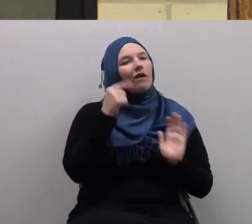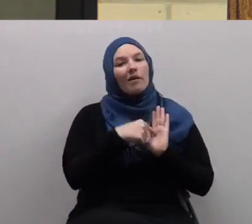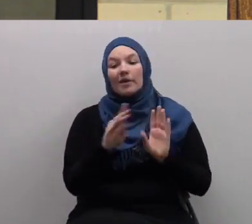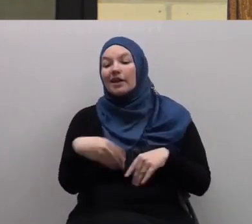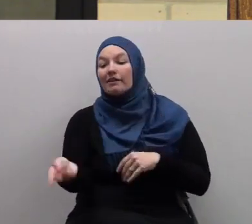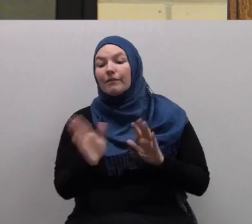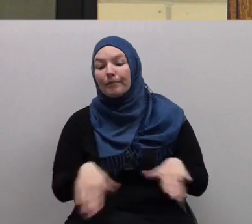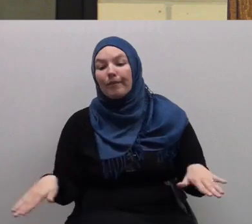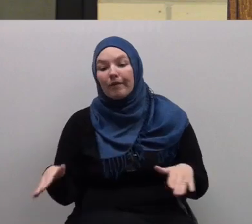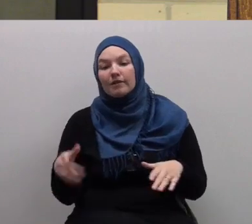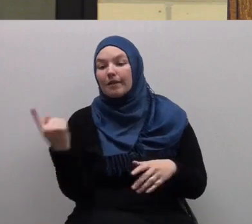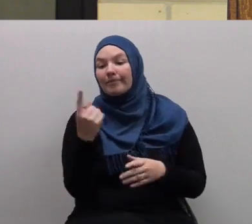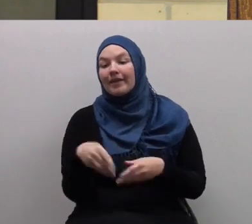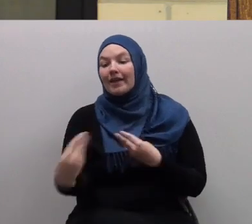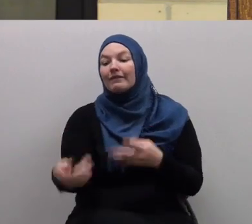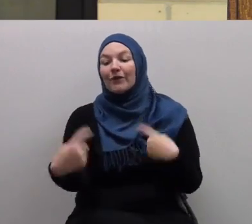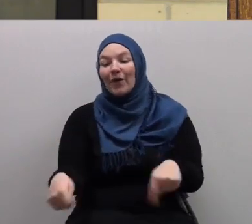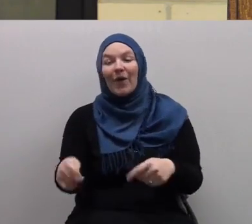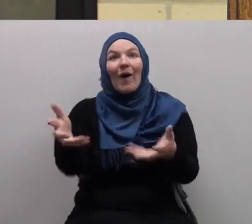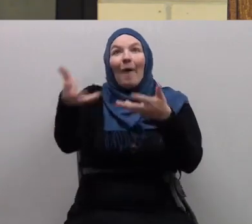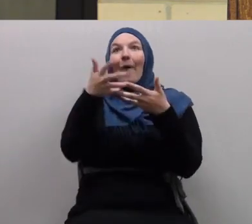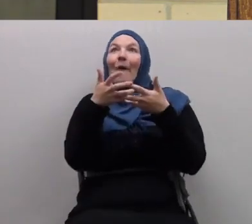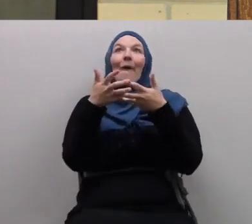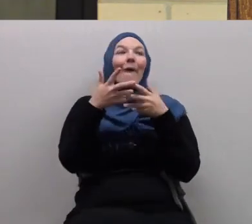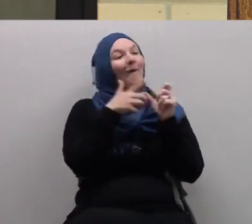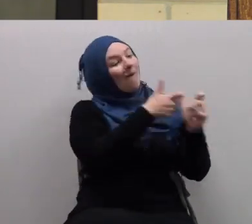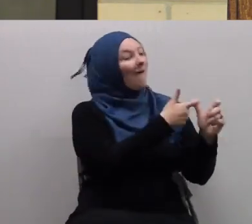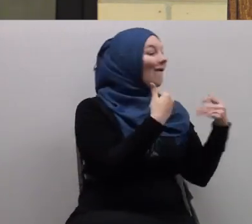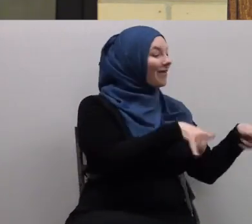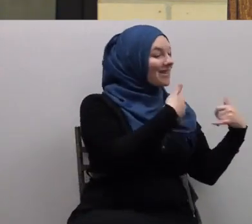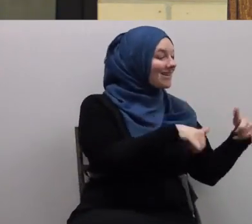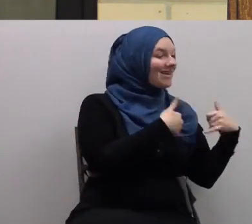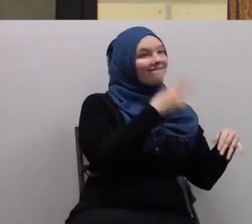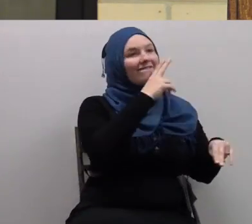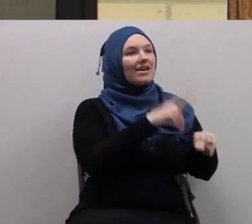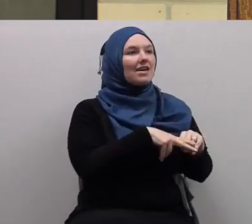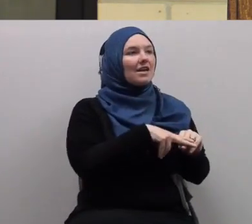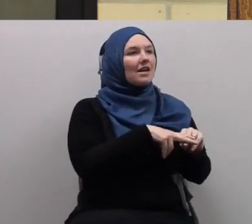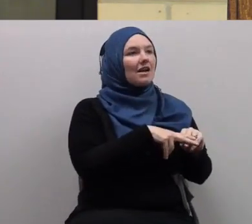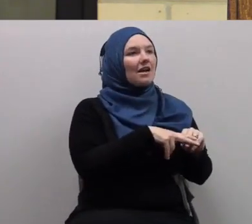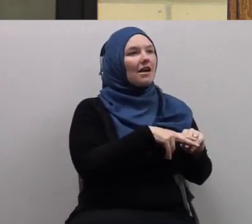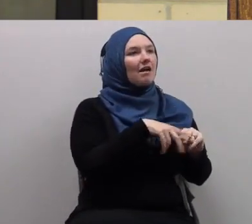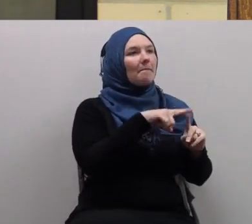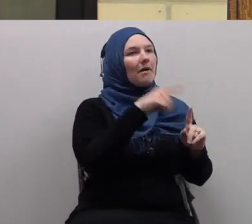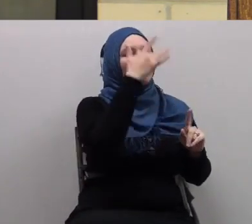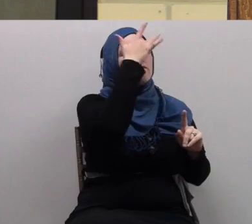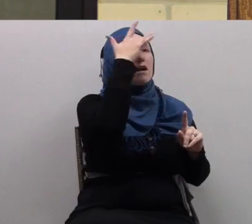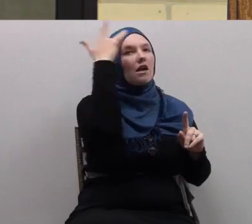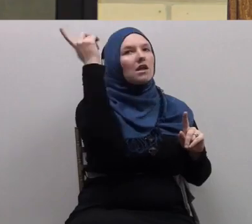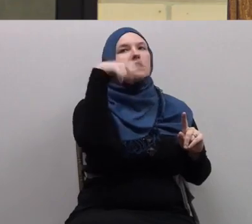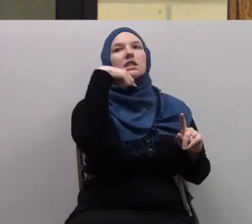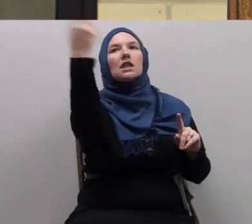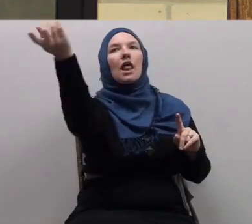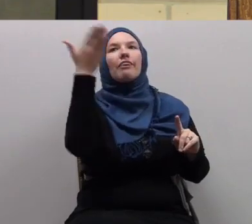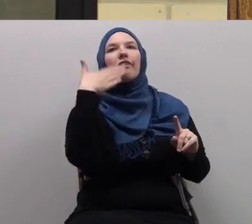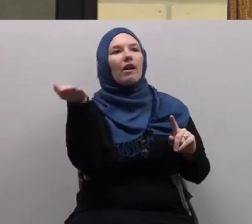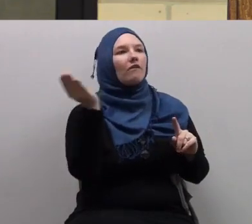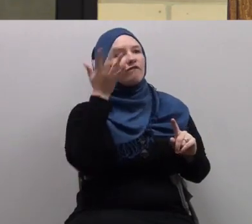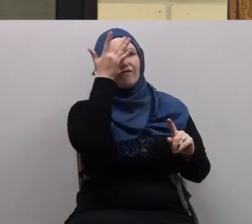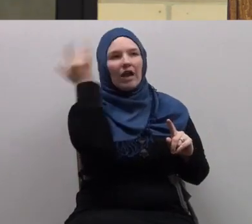something, he takes it, he runs, he's playing with it. And he forgets to tell you even thank